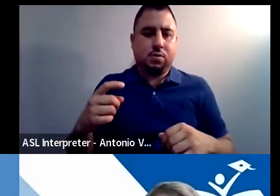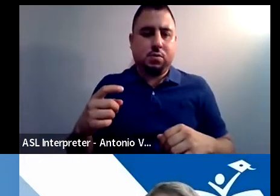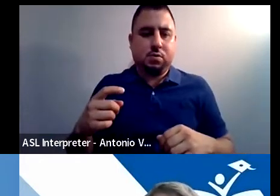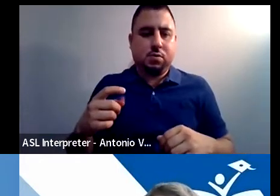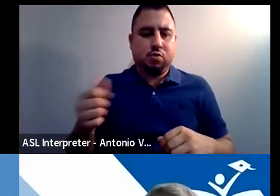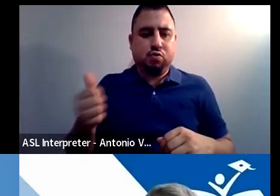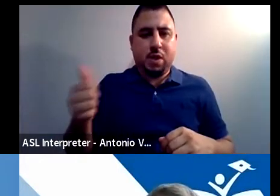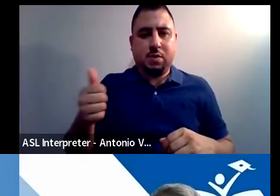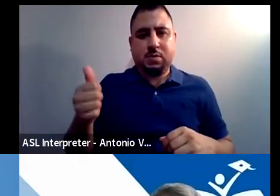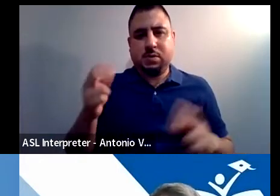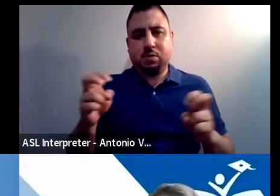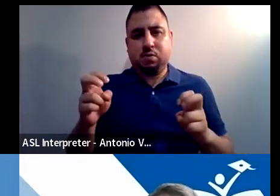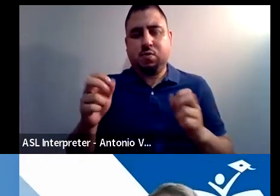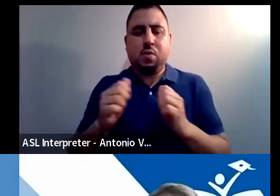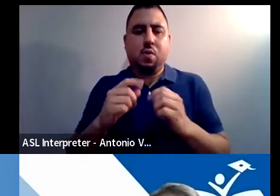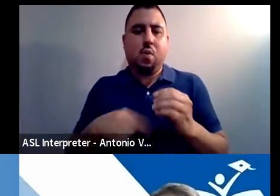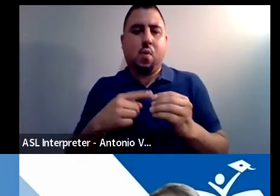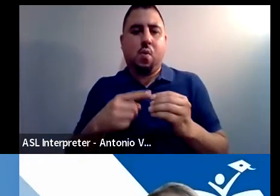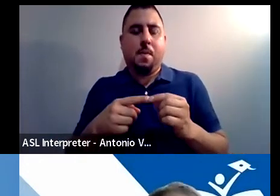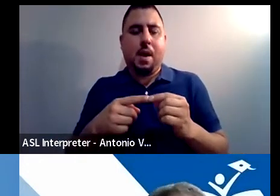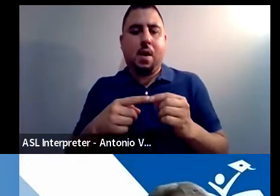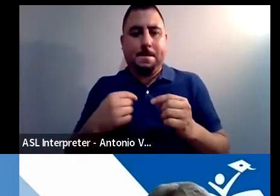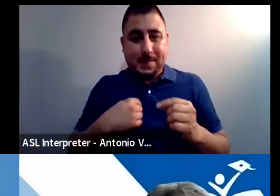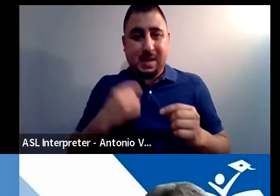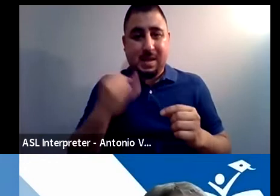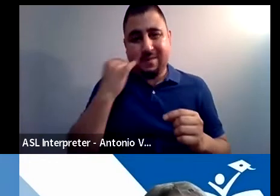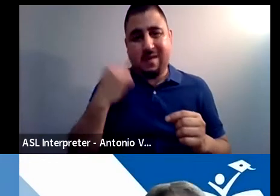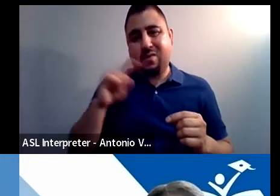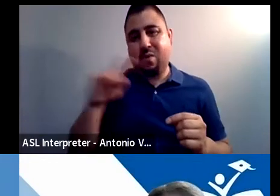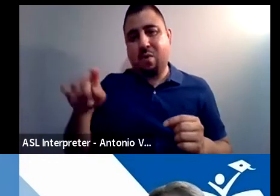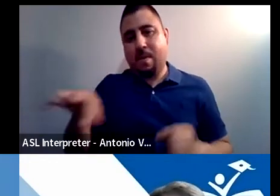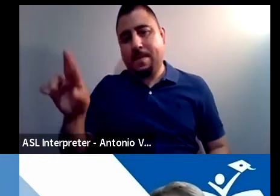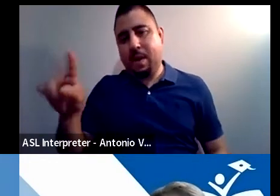Transportation is an issue when it comes to me if I have to go get them.